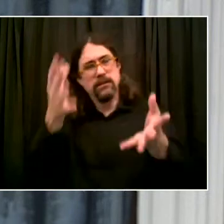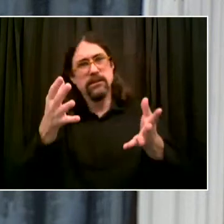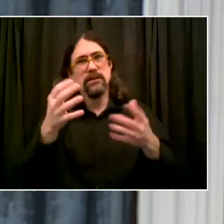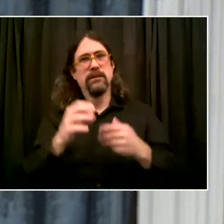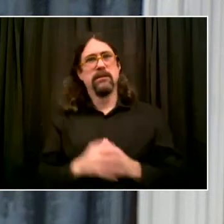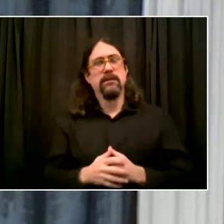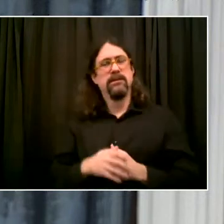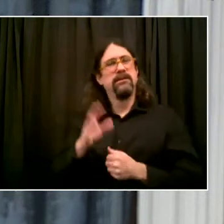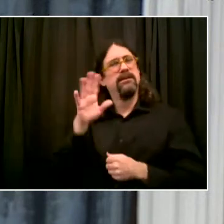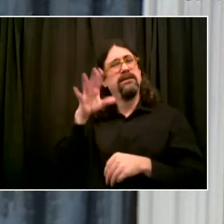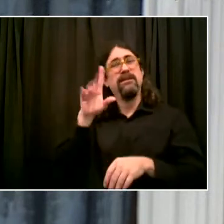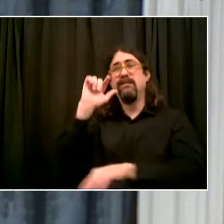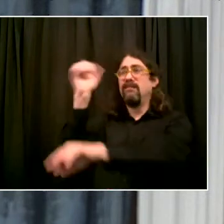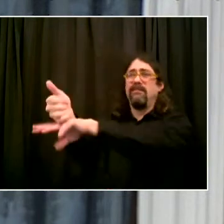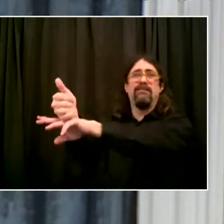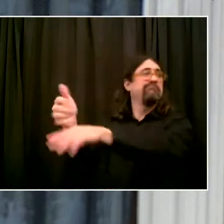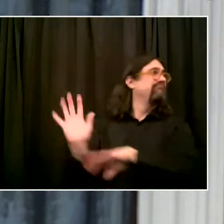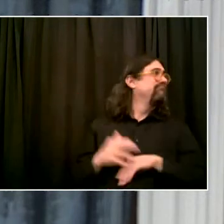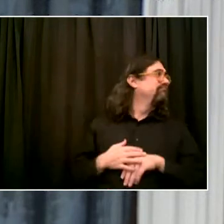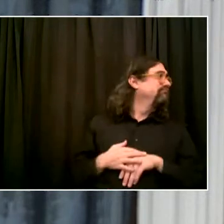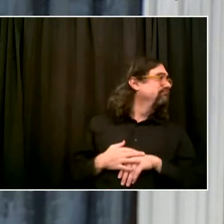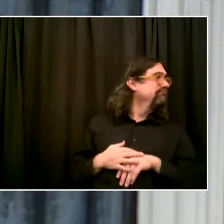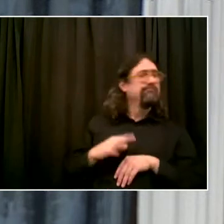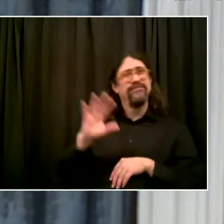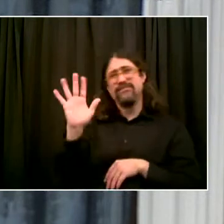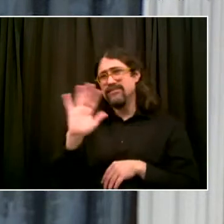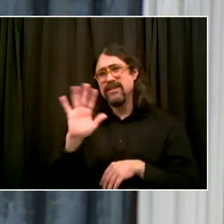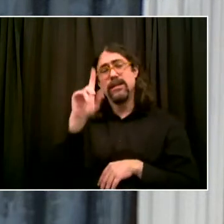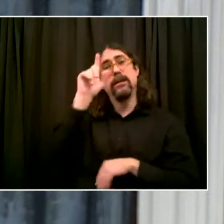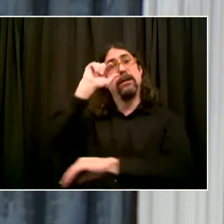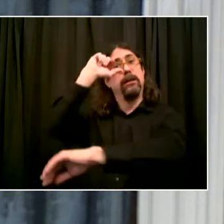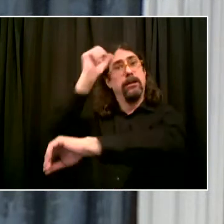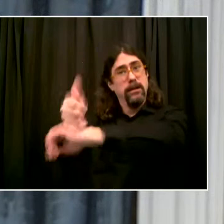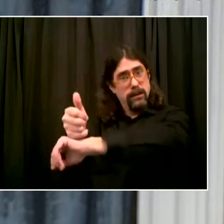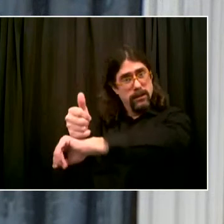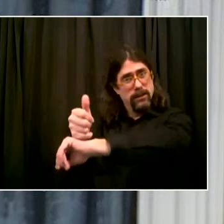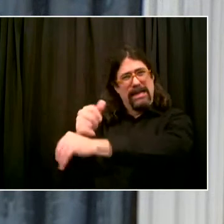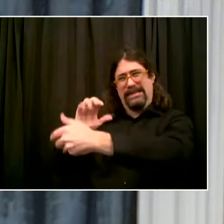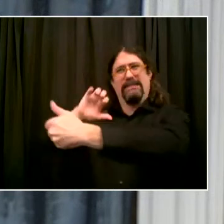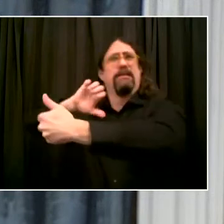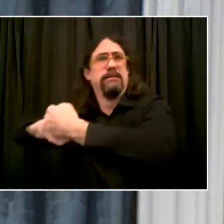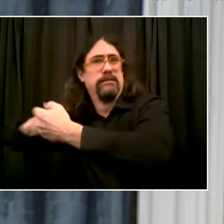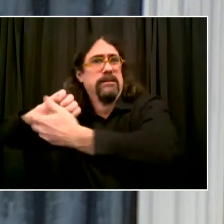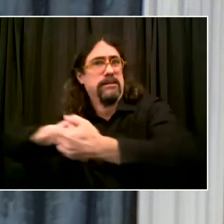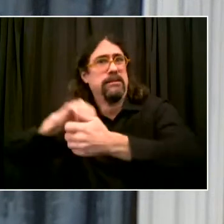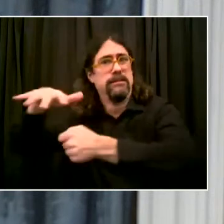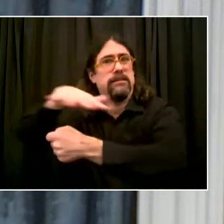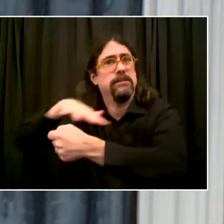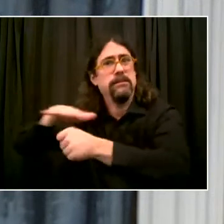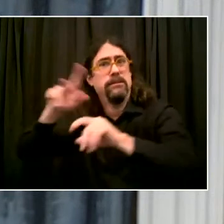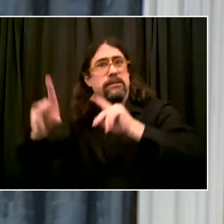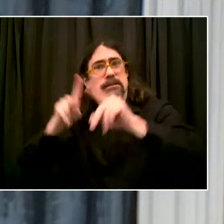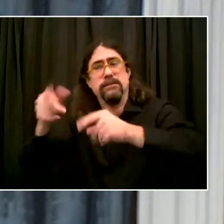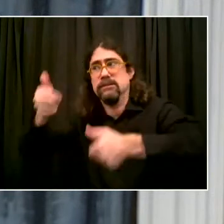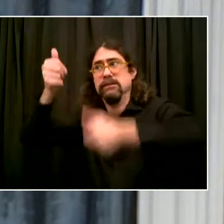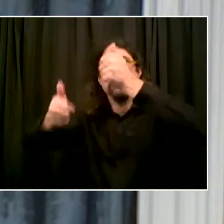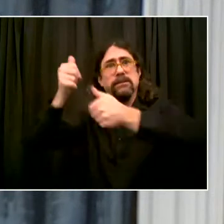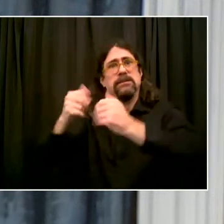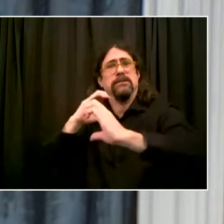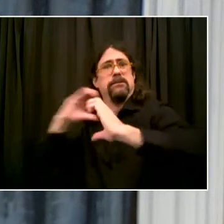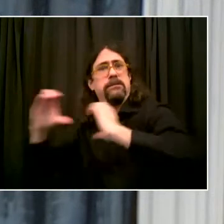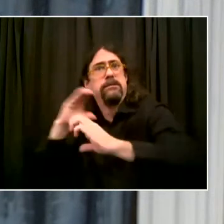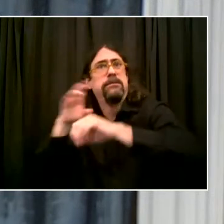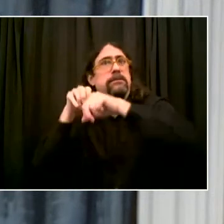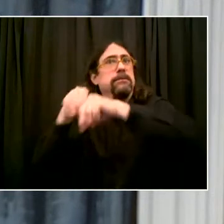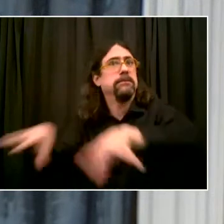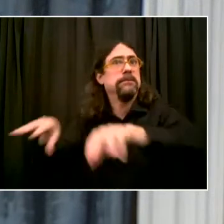so community partners can support navigation of vaccination services, and we hold regular community conversations to address vaccine hesitancy